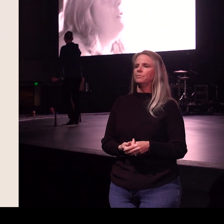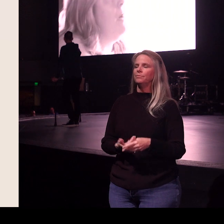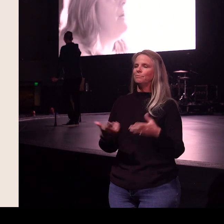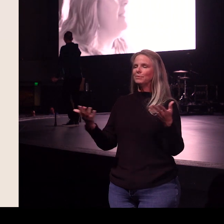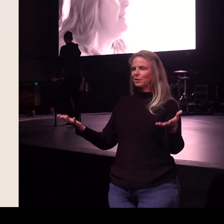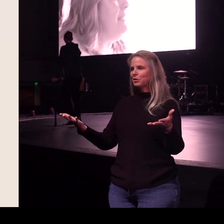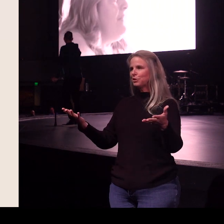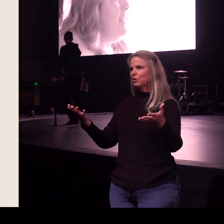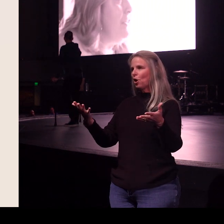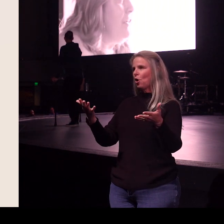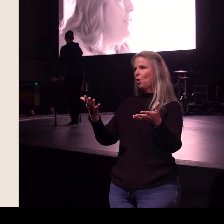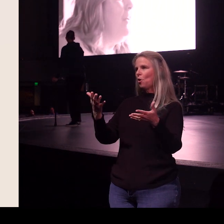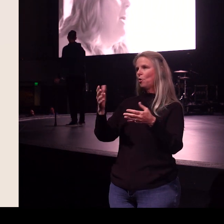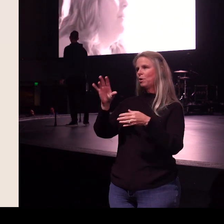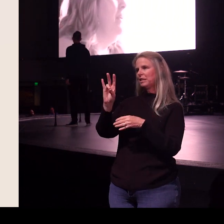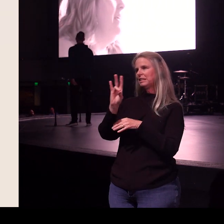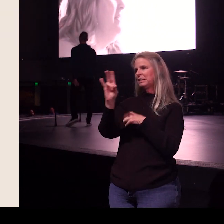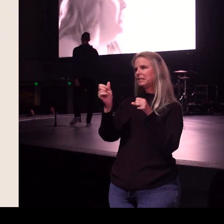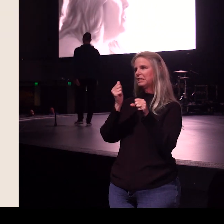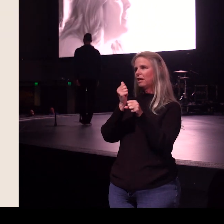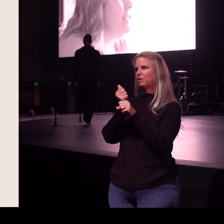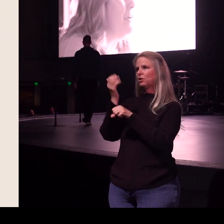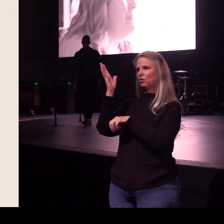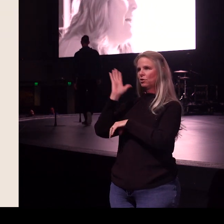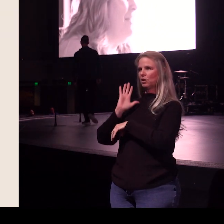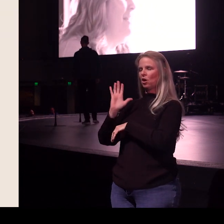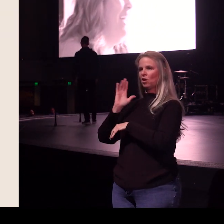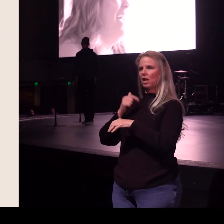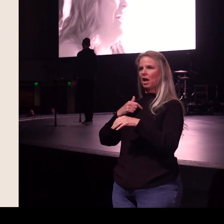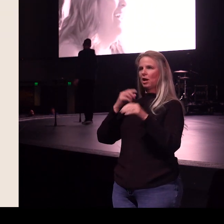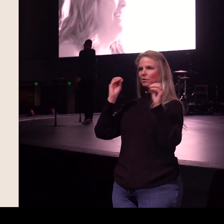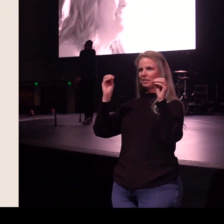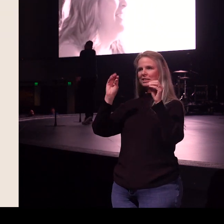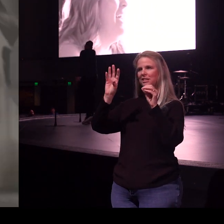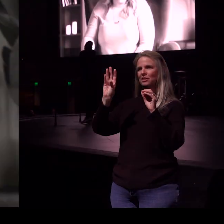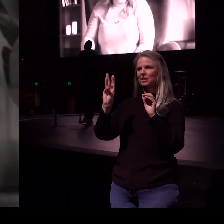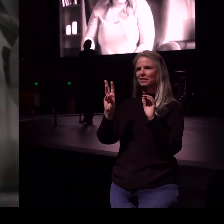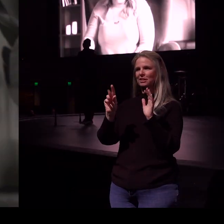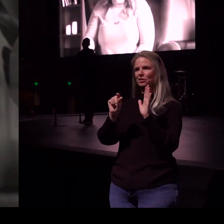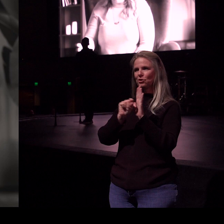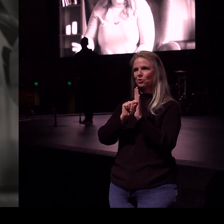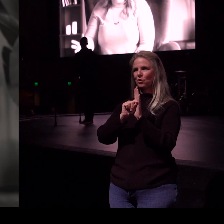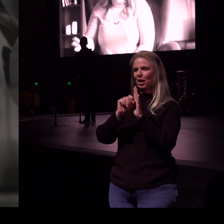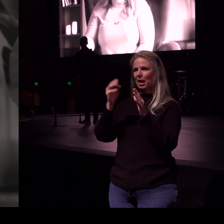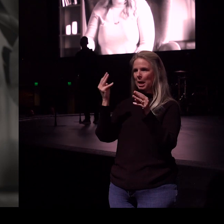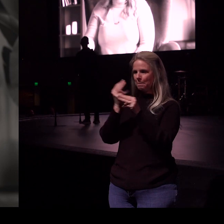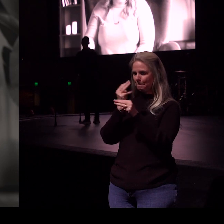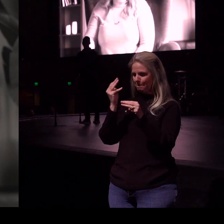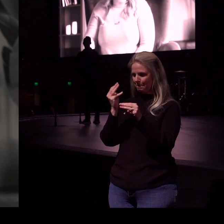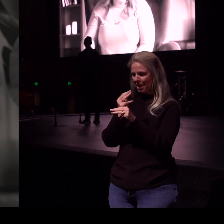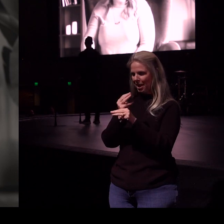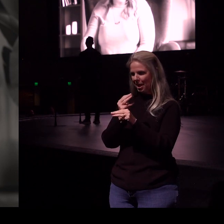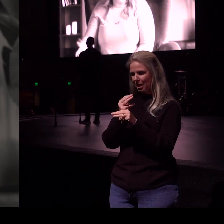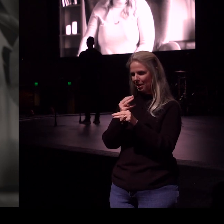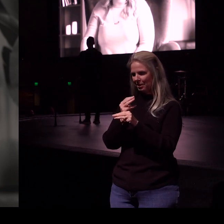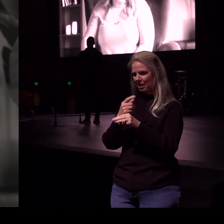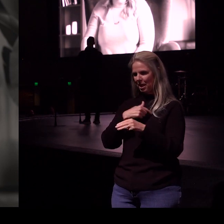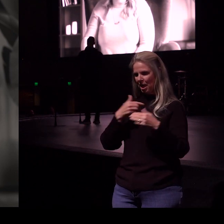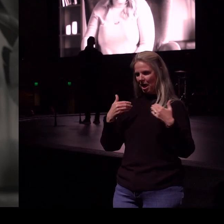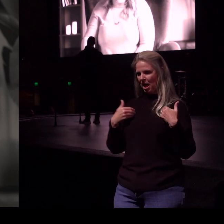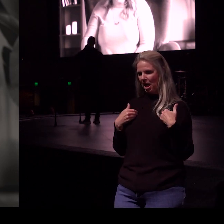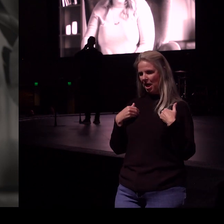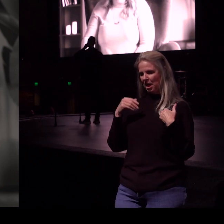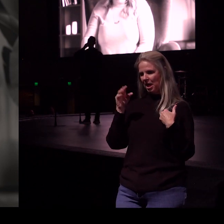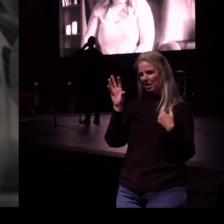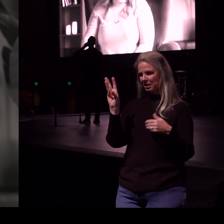So about 7 years ago, I was teaching sixth grade math, and I had six boys in